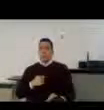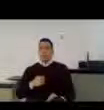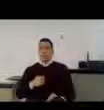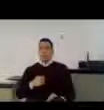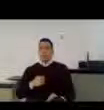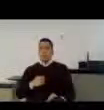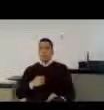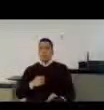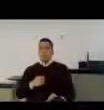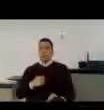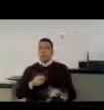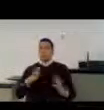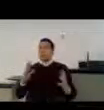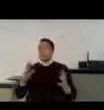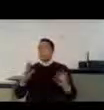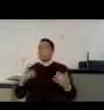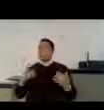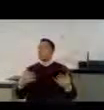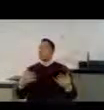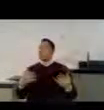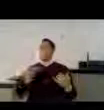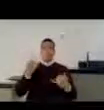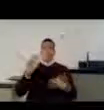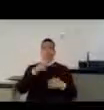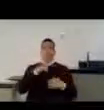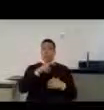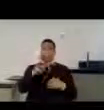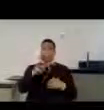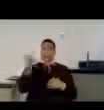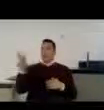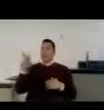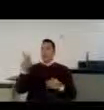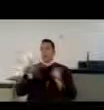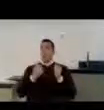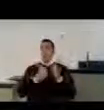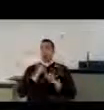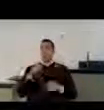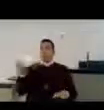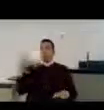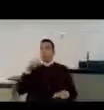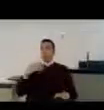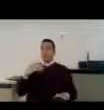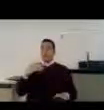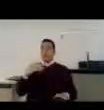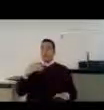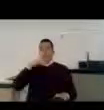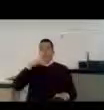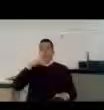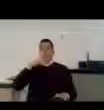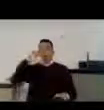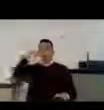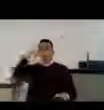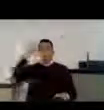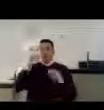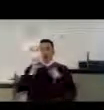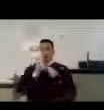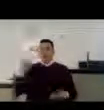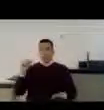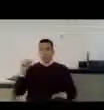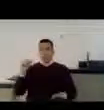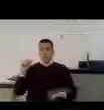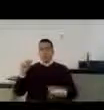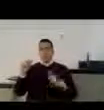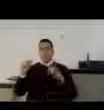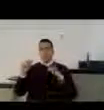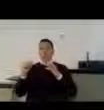so I would say, help me out here if you looked around at the answers, that the majority of you here have a boy with a